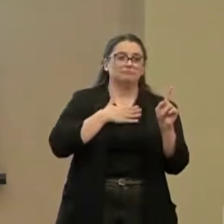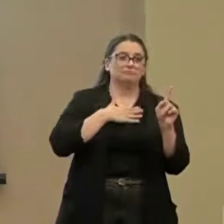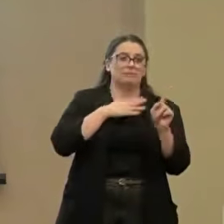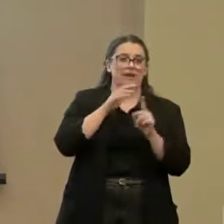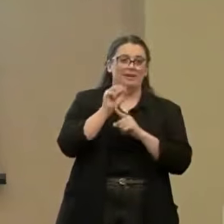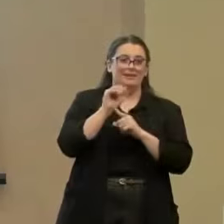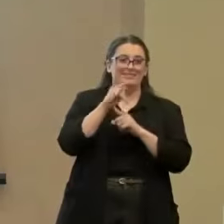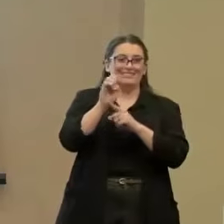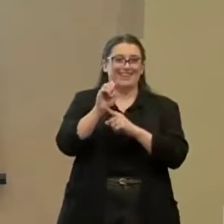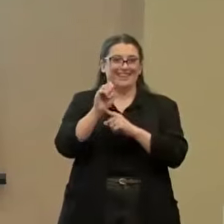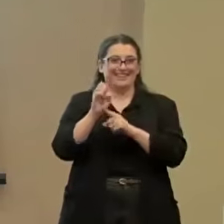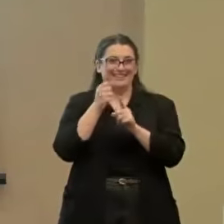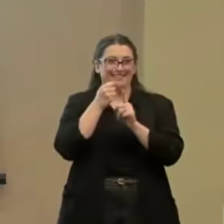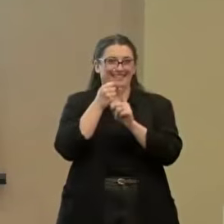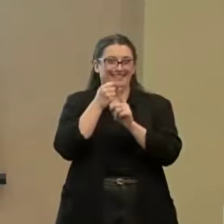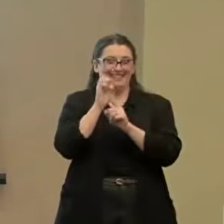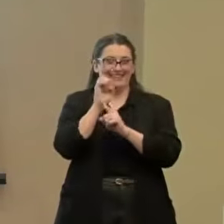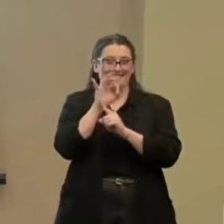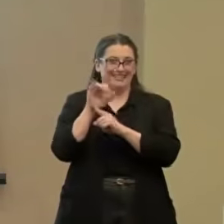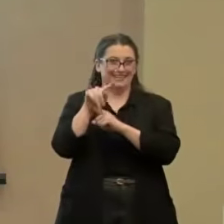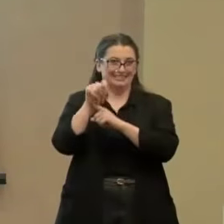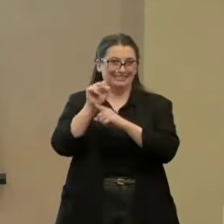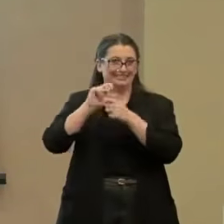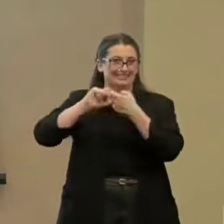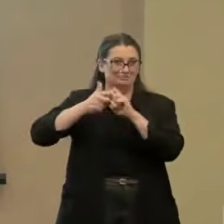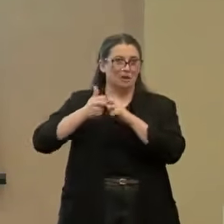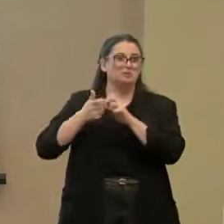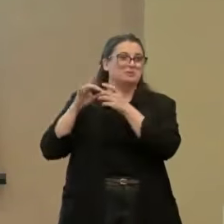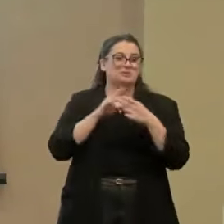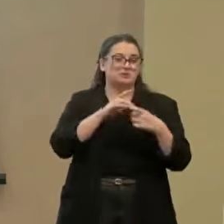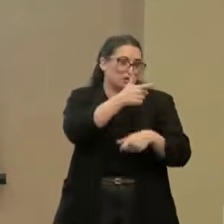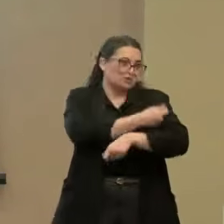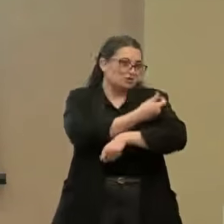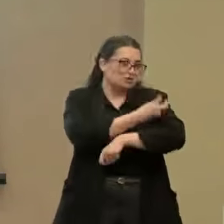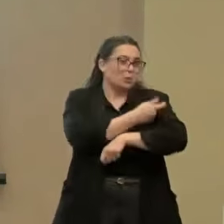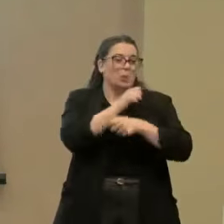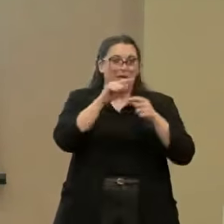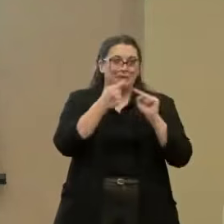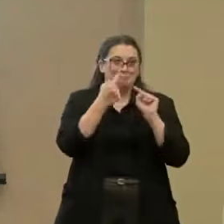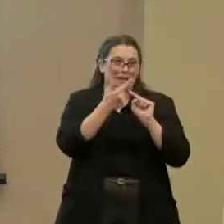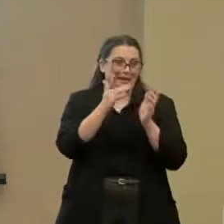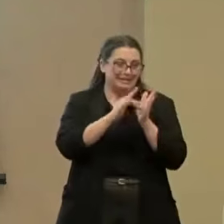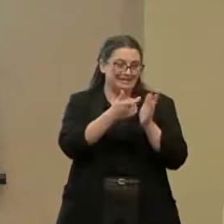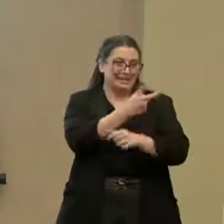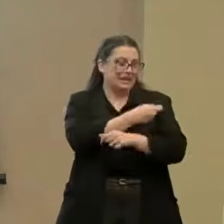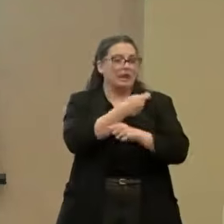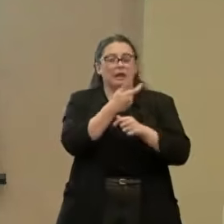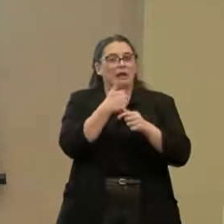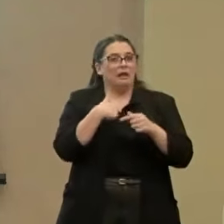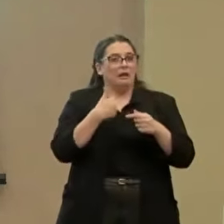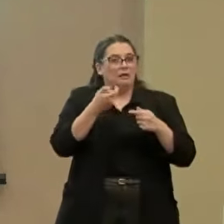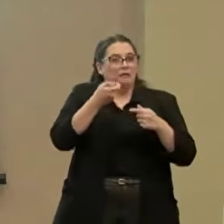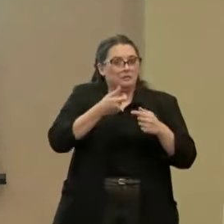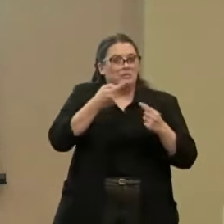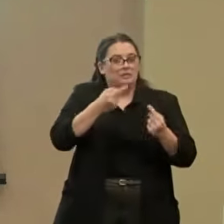from an injection medicine that I take, and also the joint pain with the weather lately. Oh my gosh, so bad. So